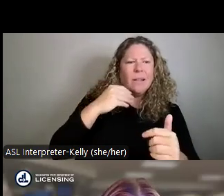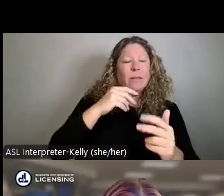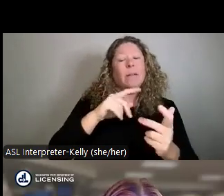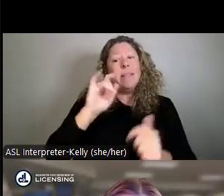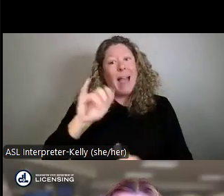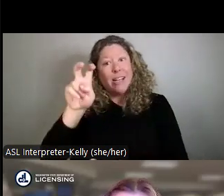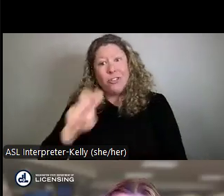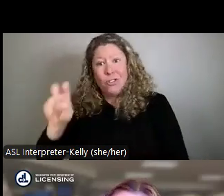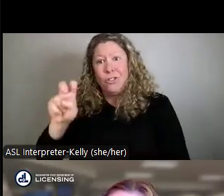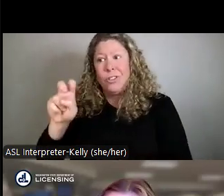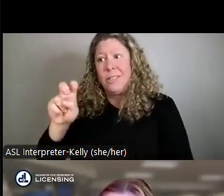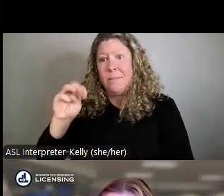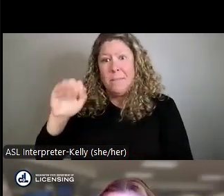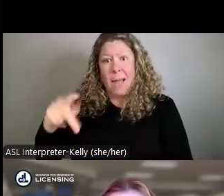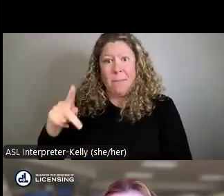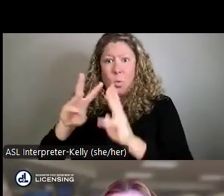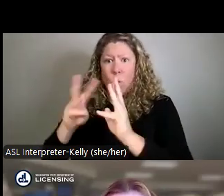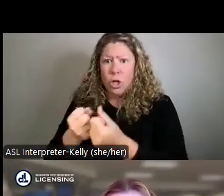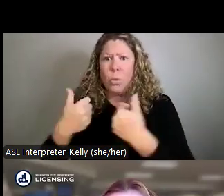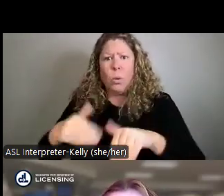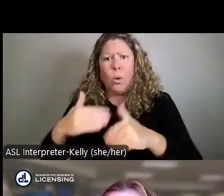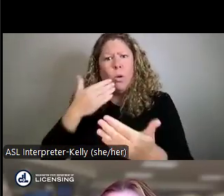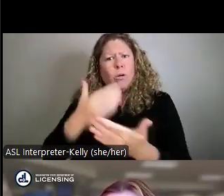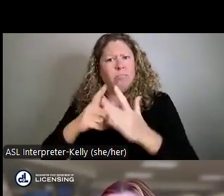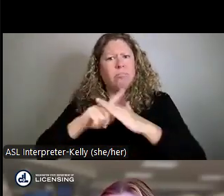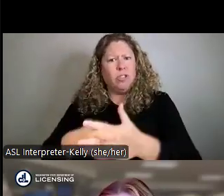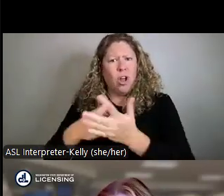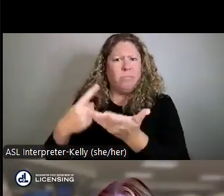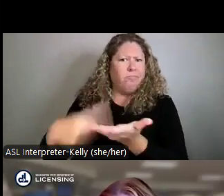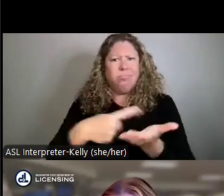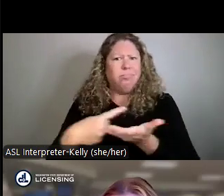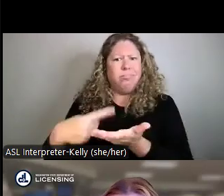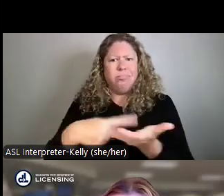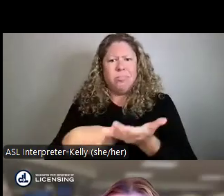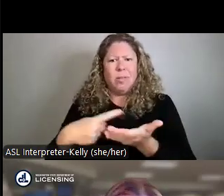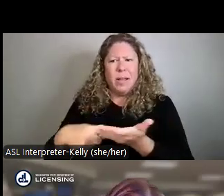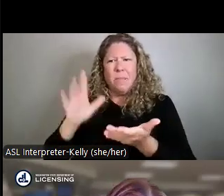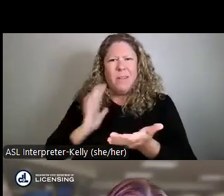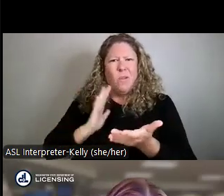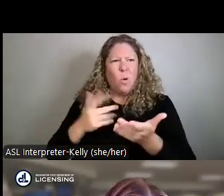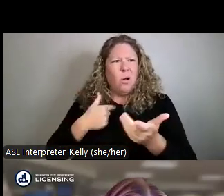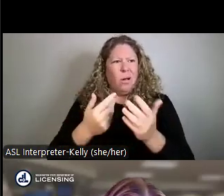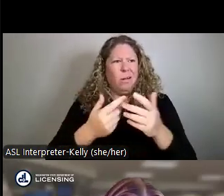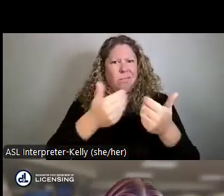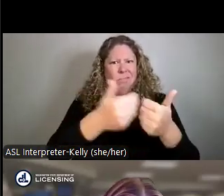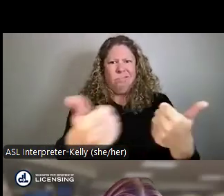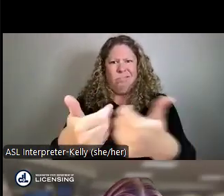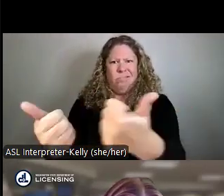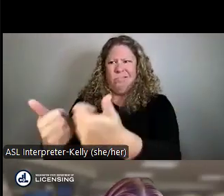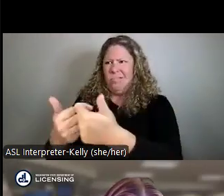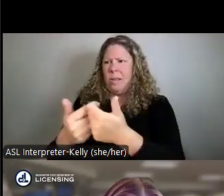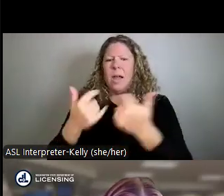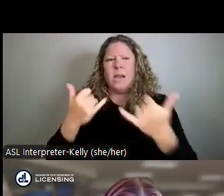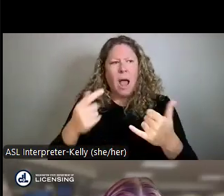workshop was a really excellent conversation starter for breaking down some of the silos that were impacting our customers' experience.